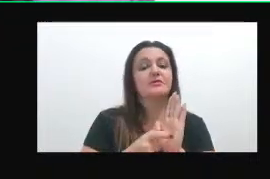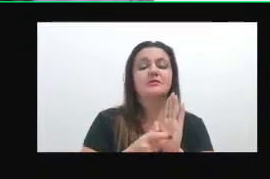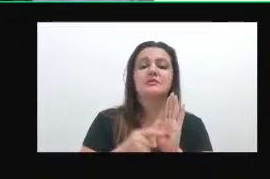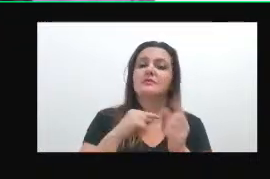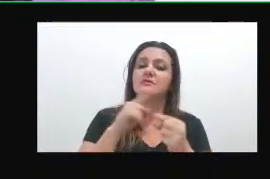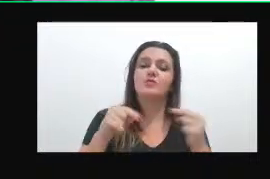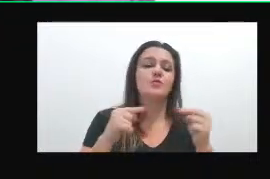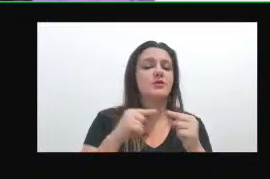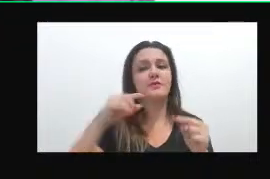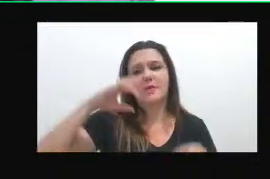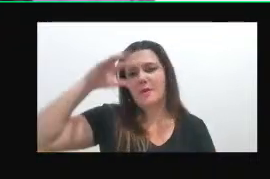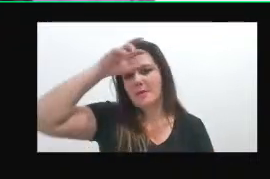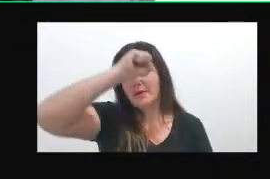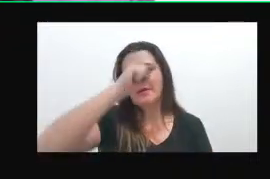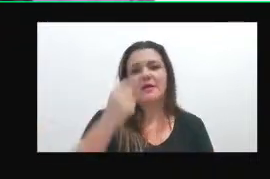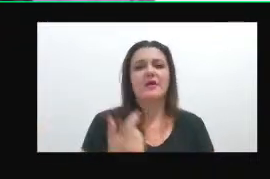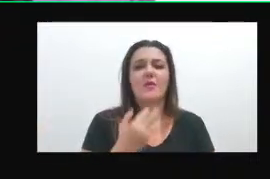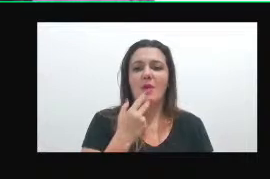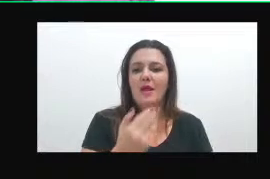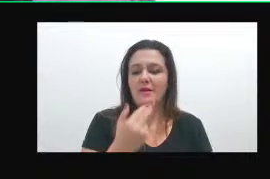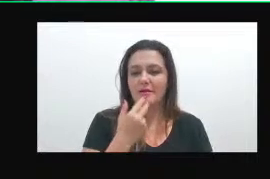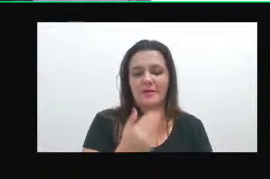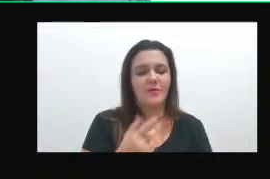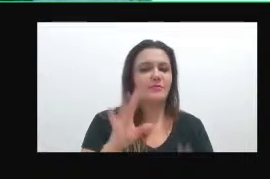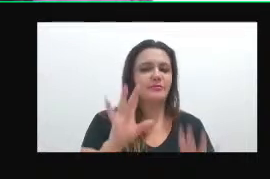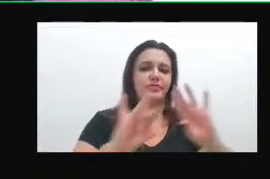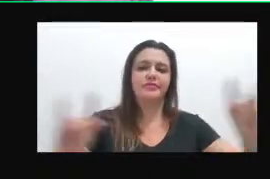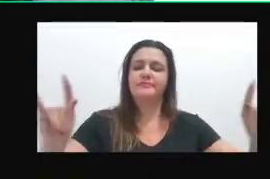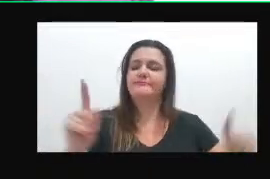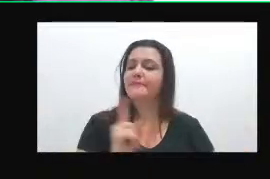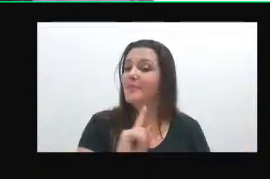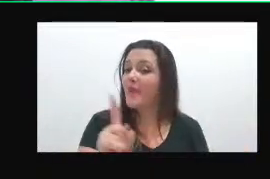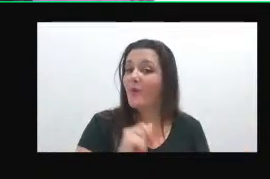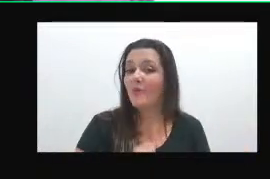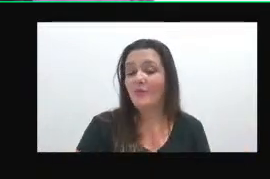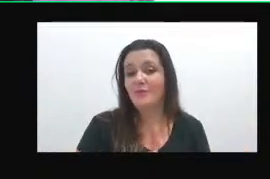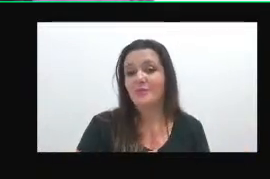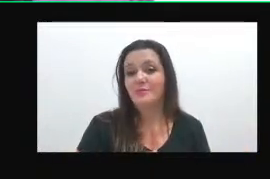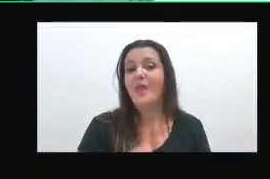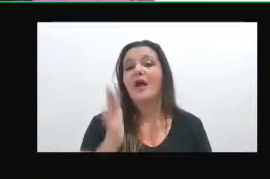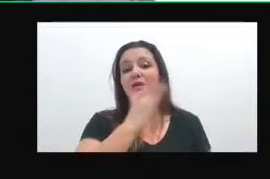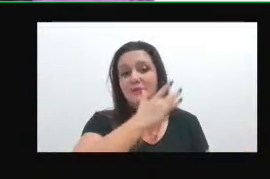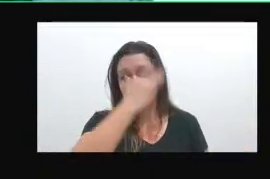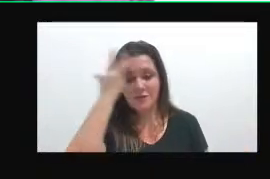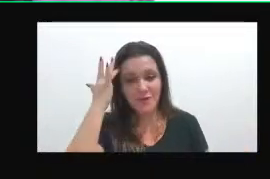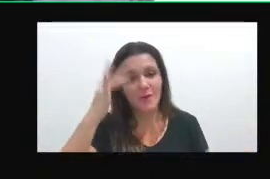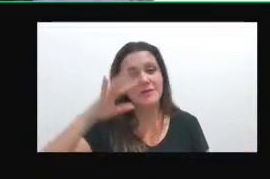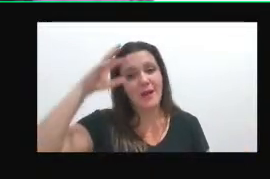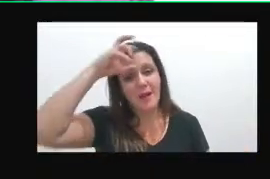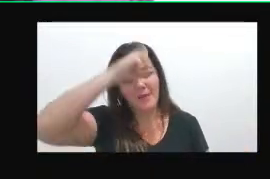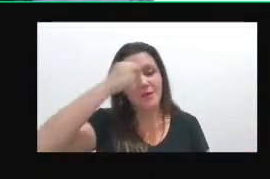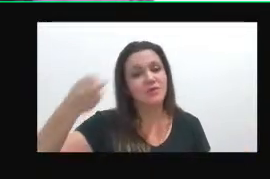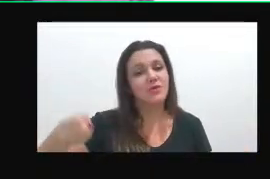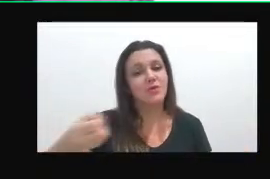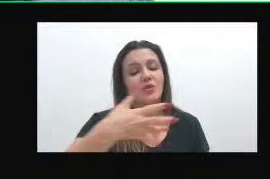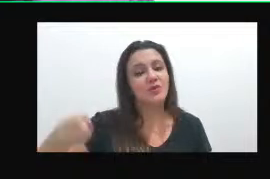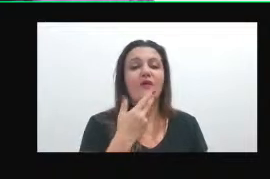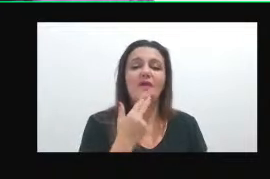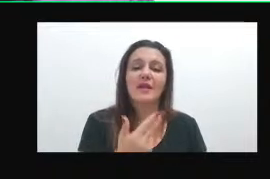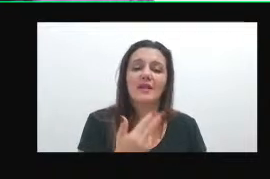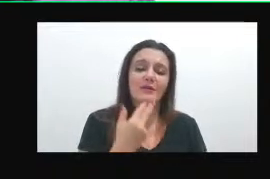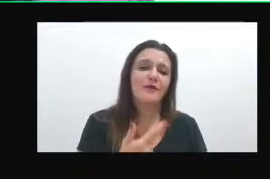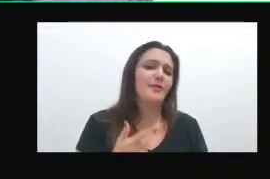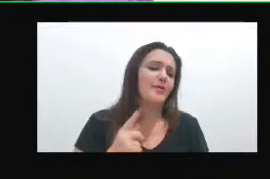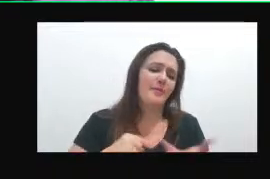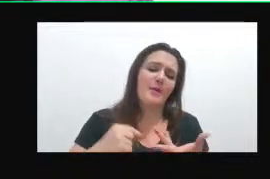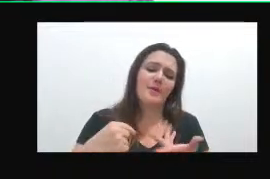away. People learn languages for lots of different reasons. I think AI, just as these new